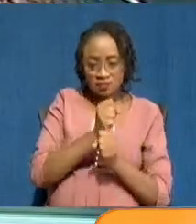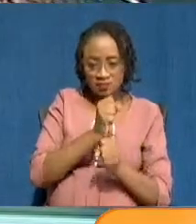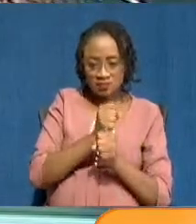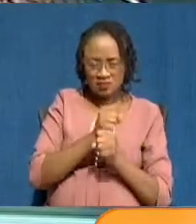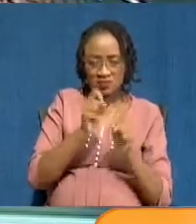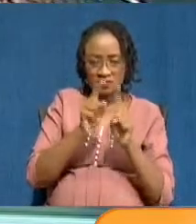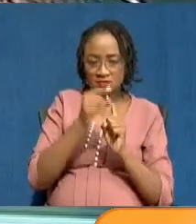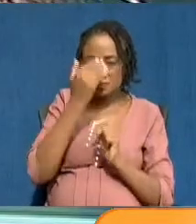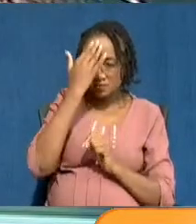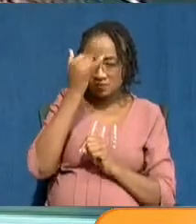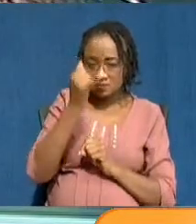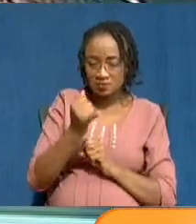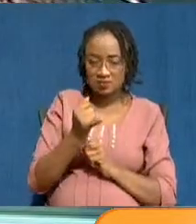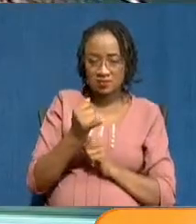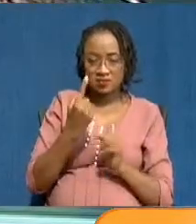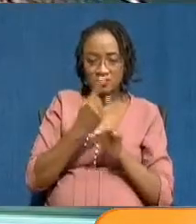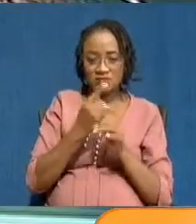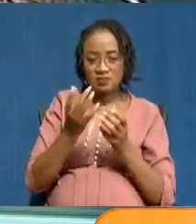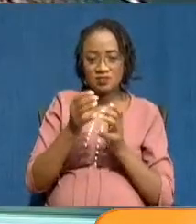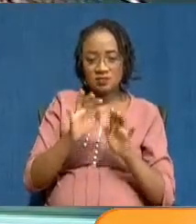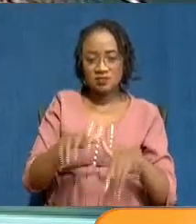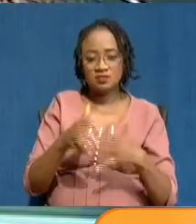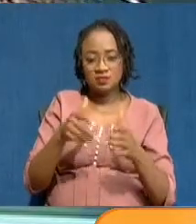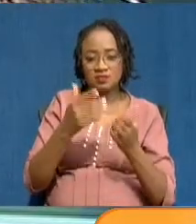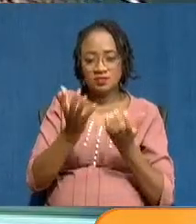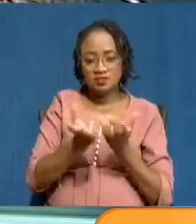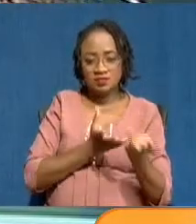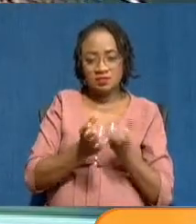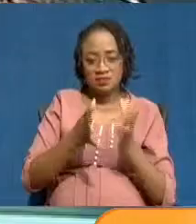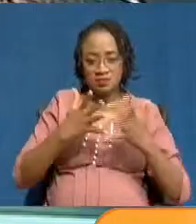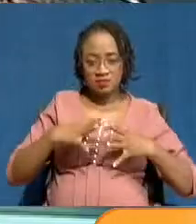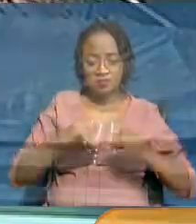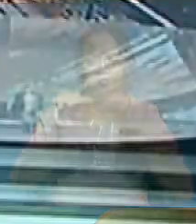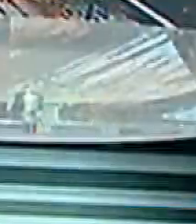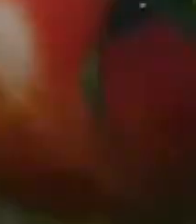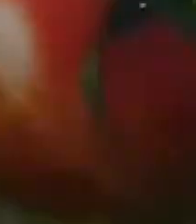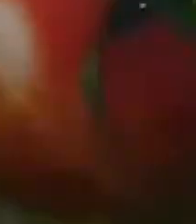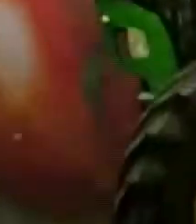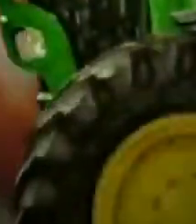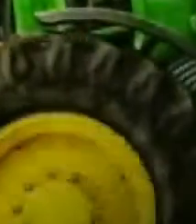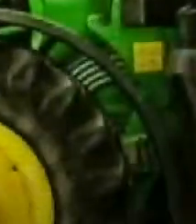and why agripreneurs believe it could be a game changer.